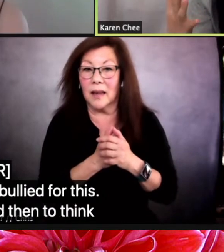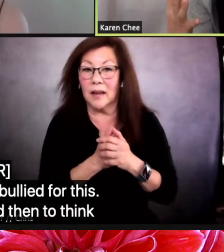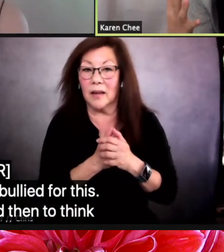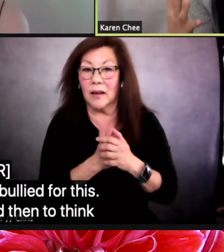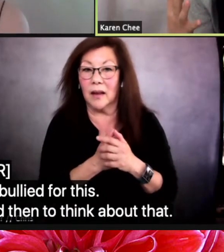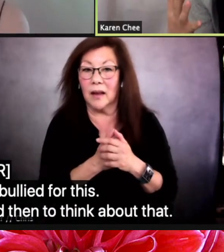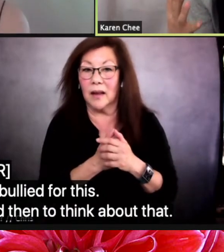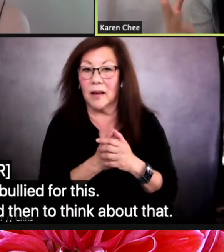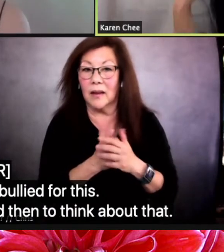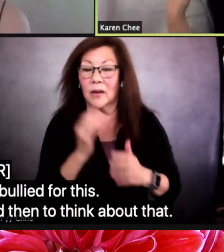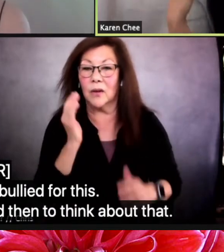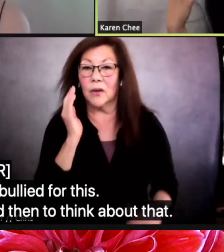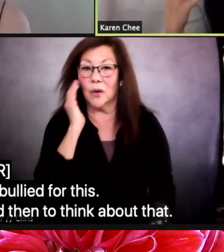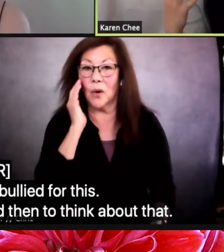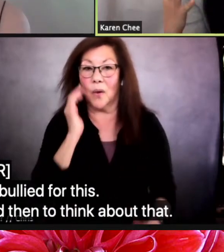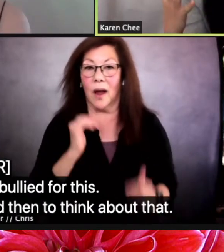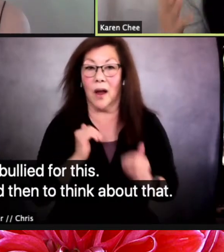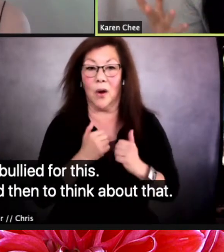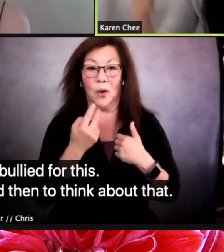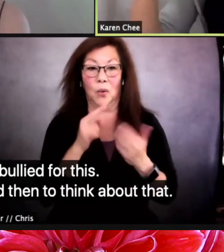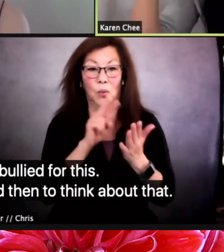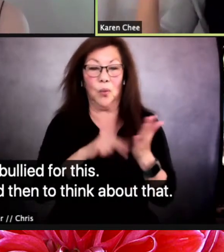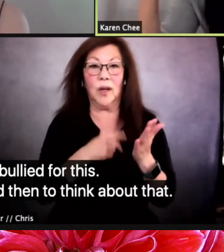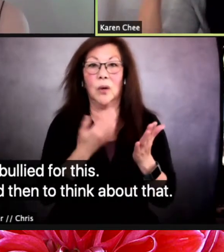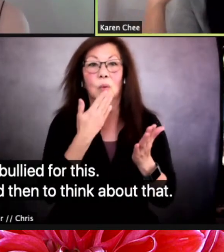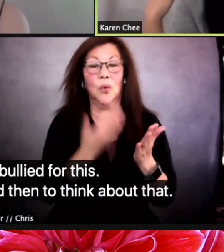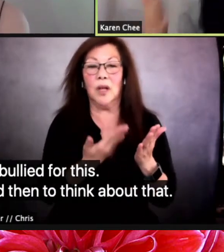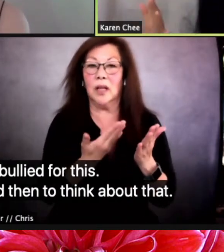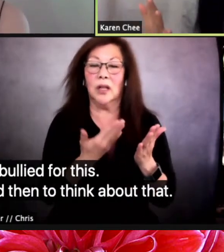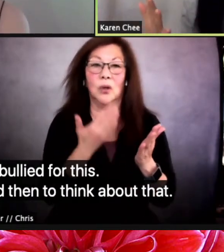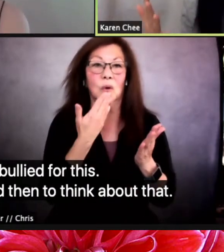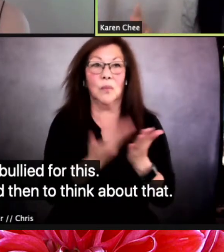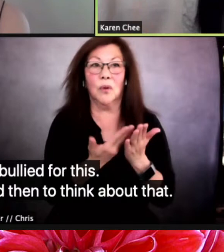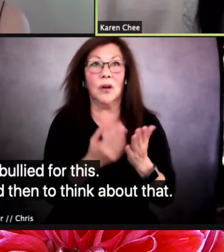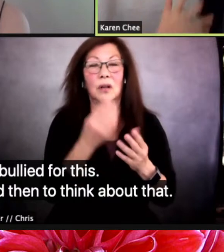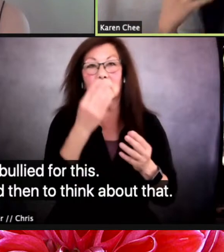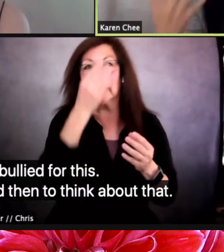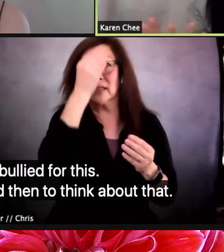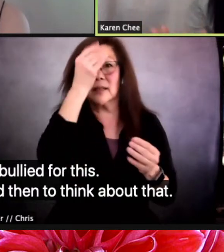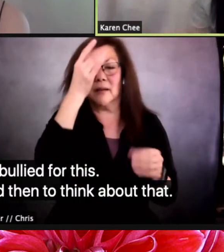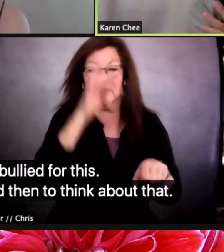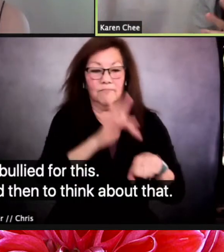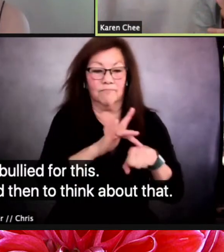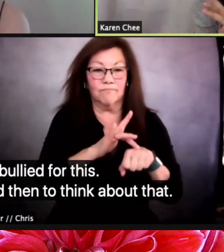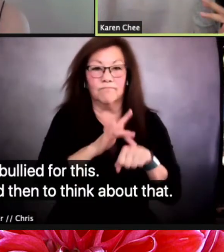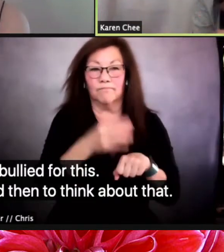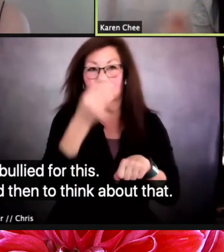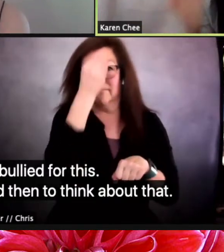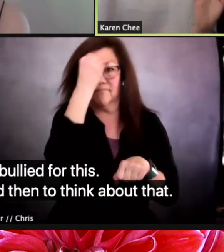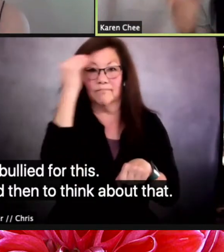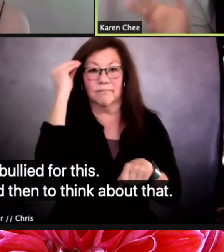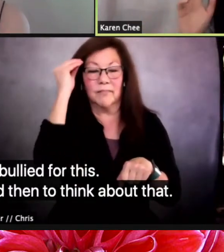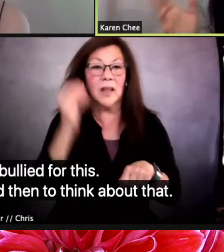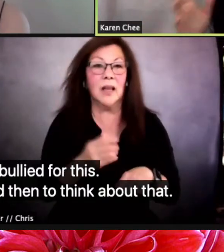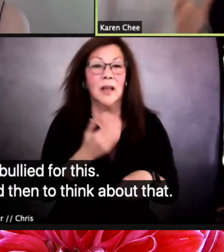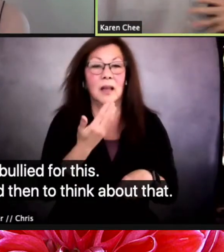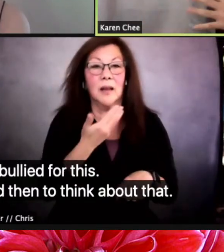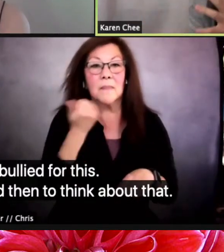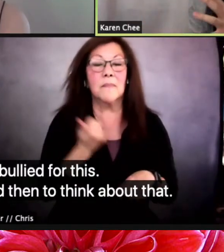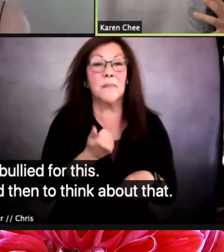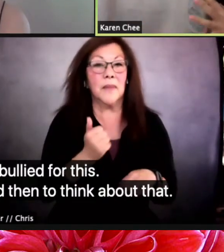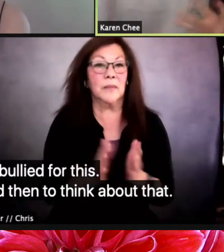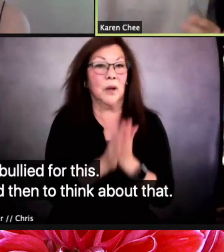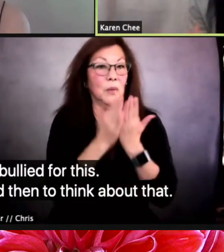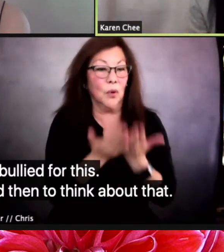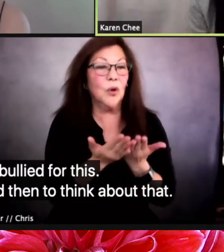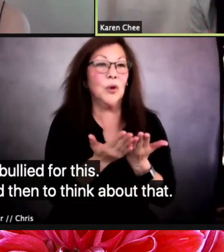how after I read like a really good book, it sort of lives on in my head afterwards. And the best case scenario for a book is it sort of reorients my worldview